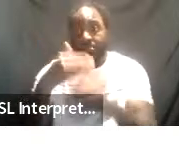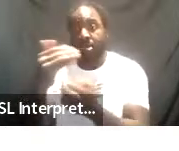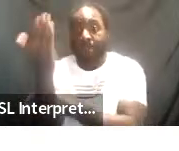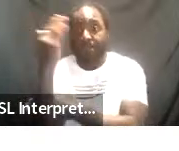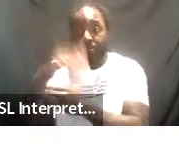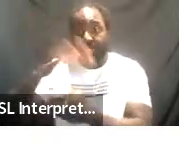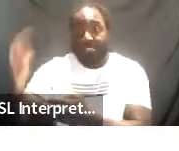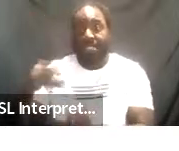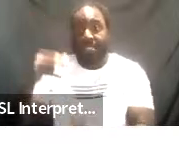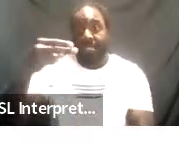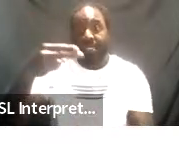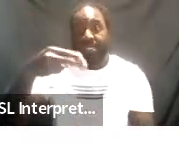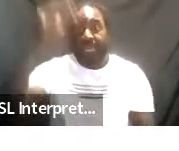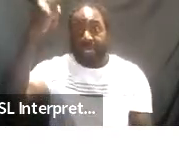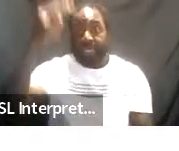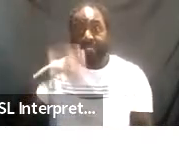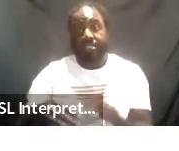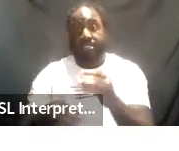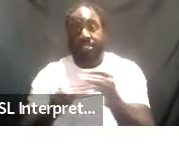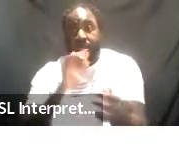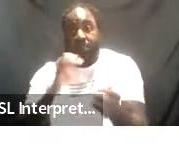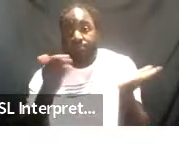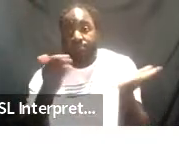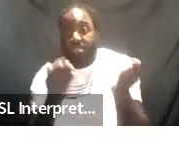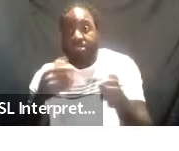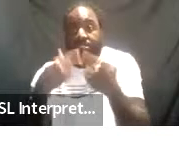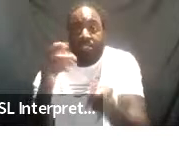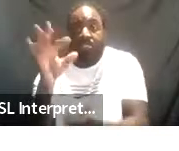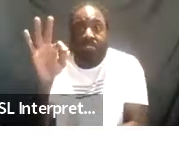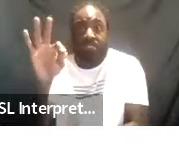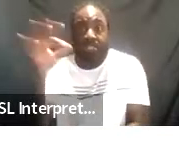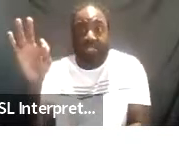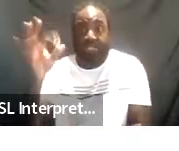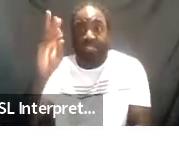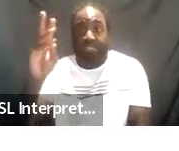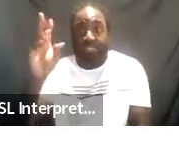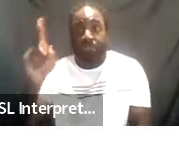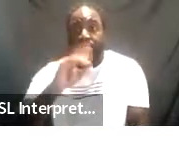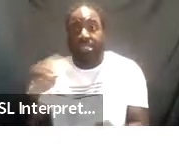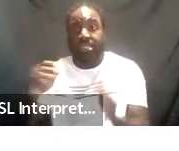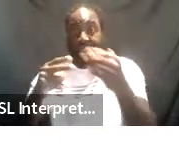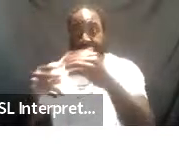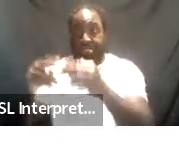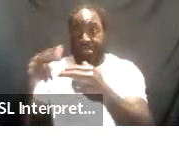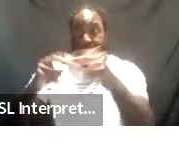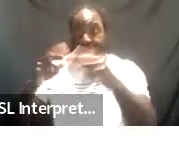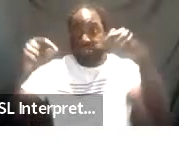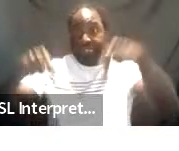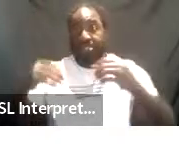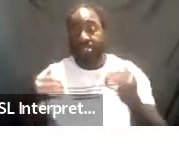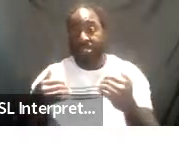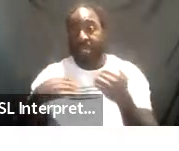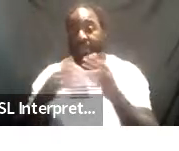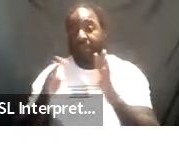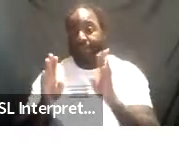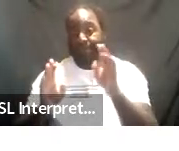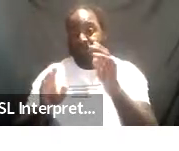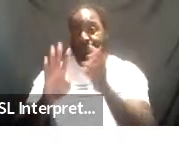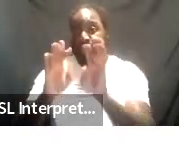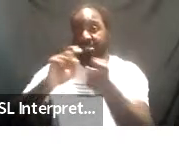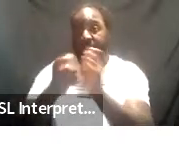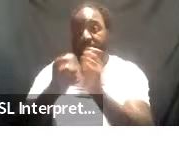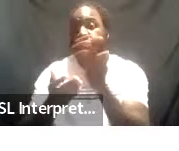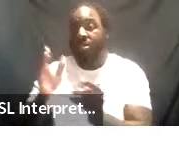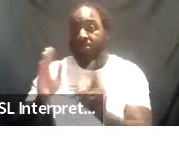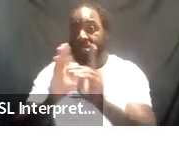since 1961, and other areas surrounding us have been rezoned. So developers are targeting our